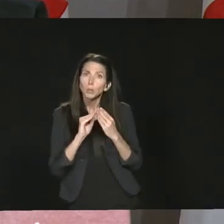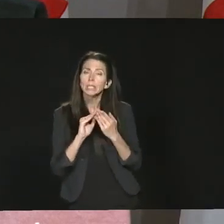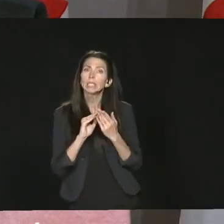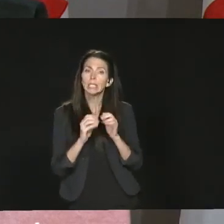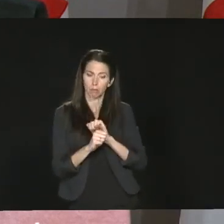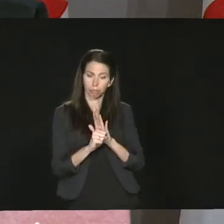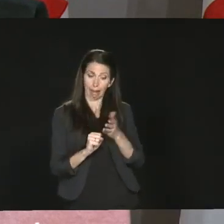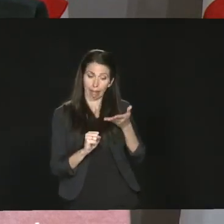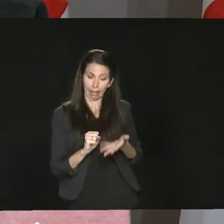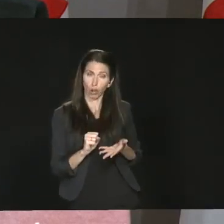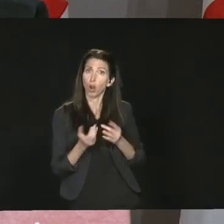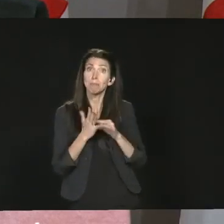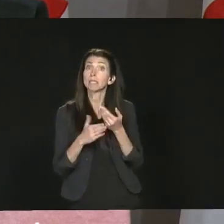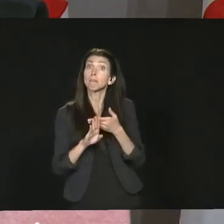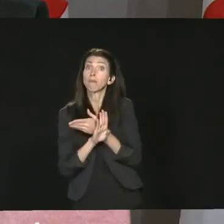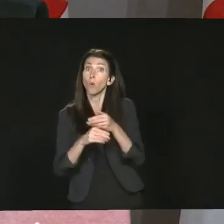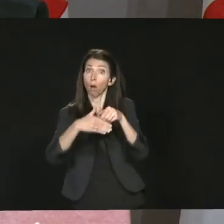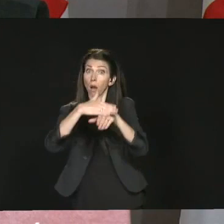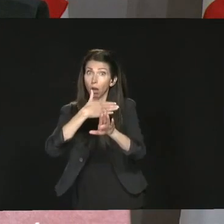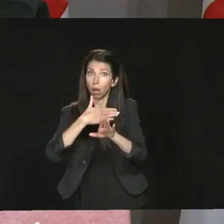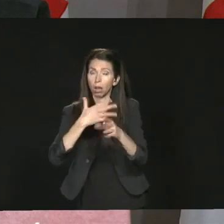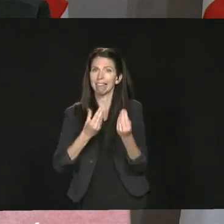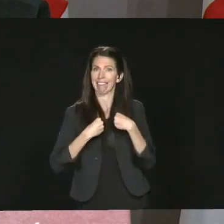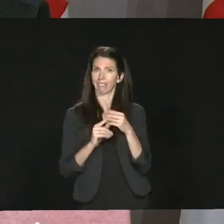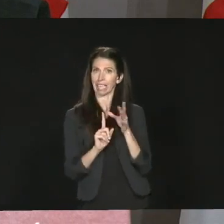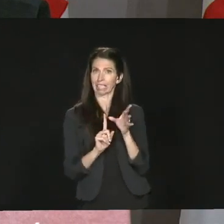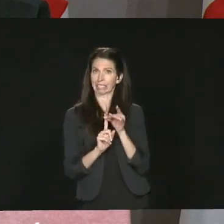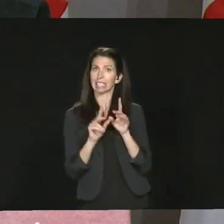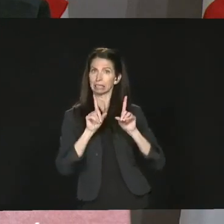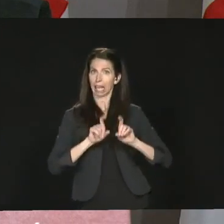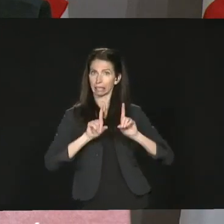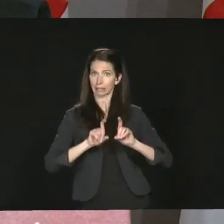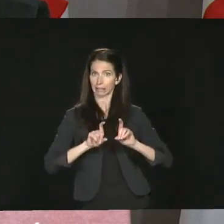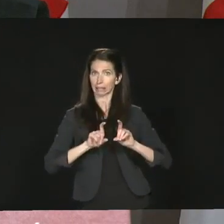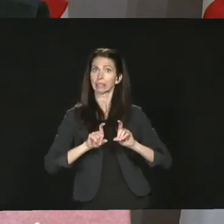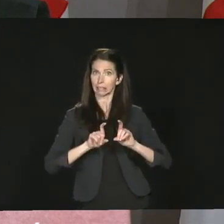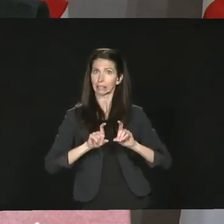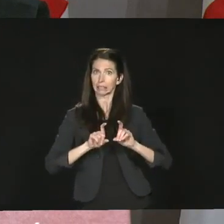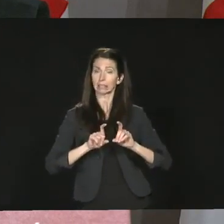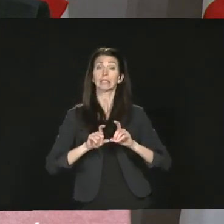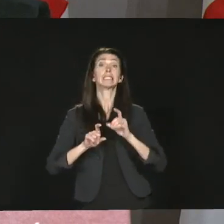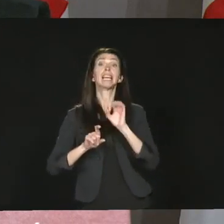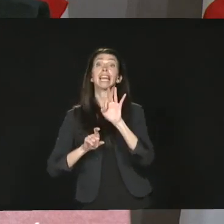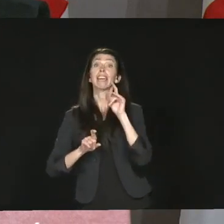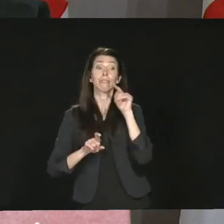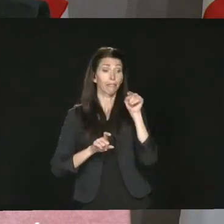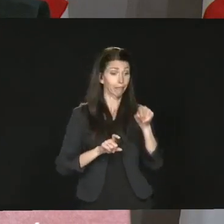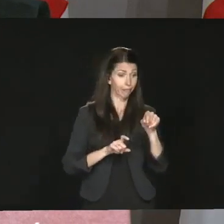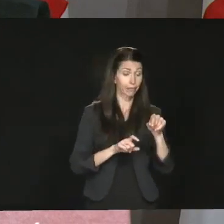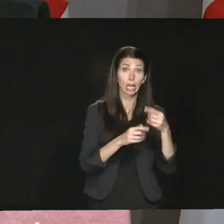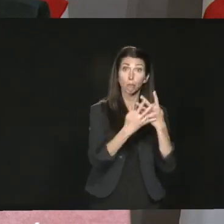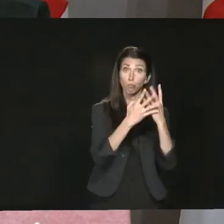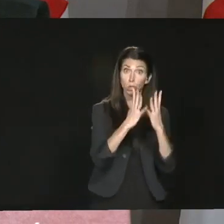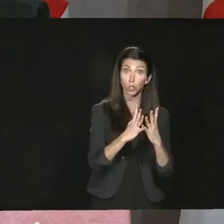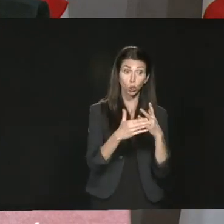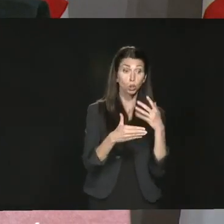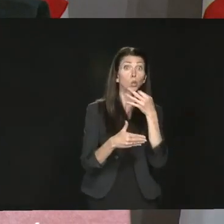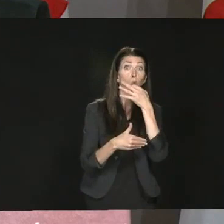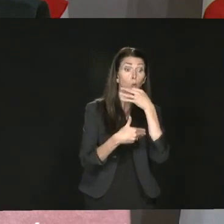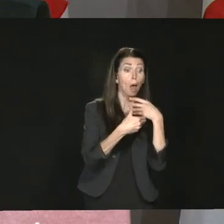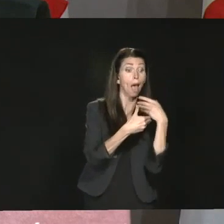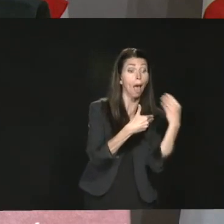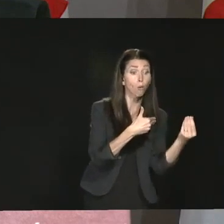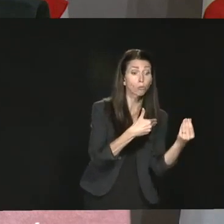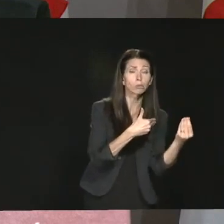into the institution. And for prisoners who are being released back into community, they're also tested to make sure that their reintegration